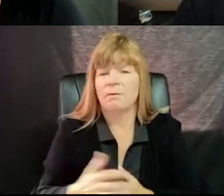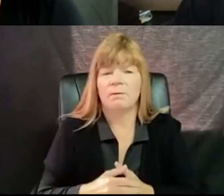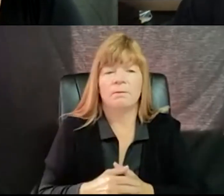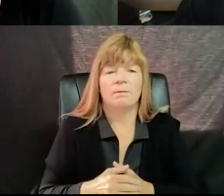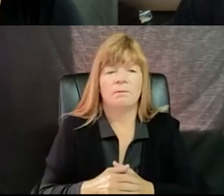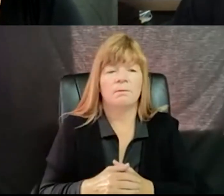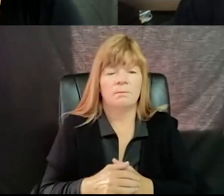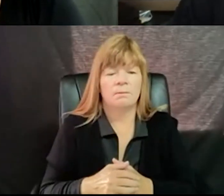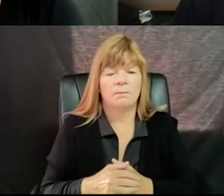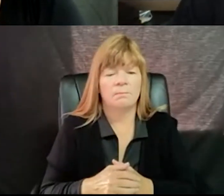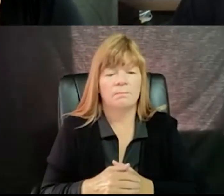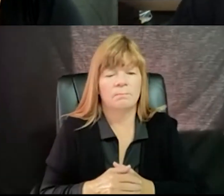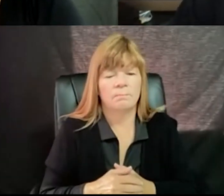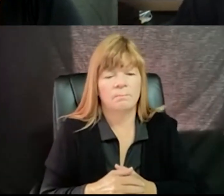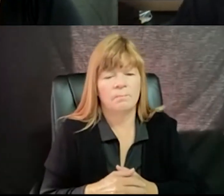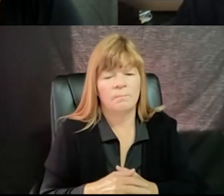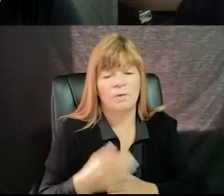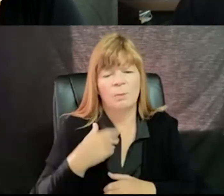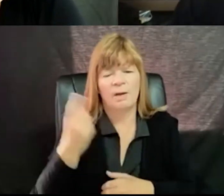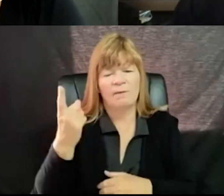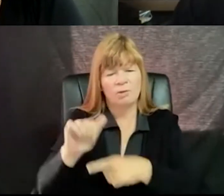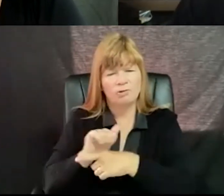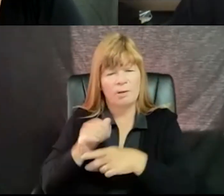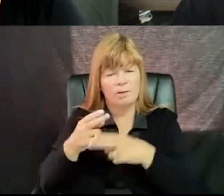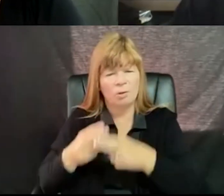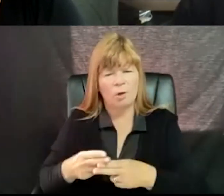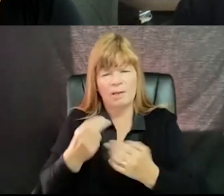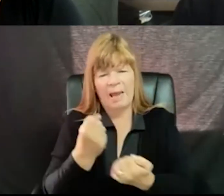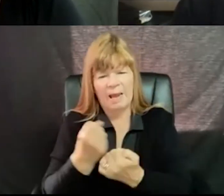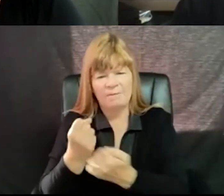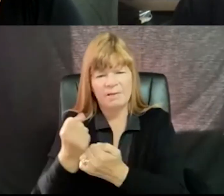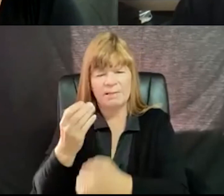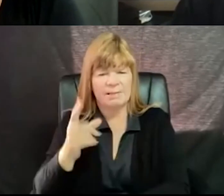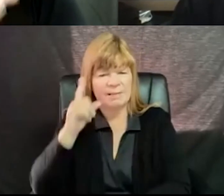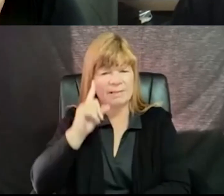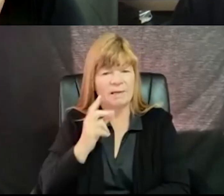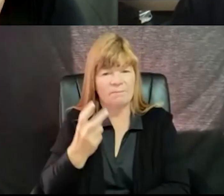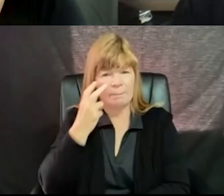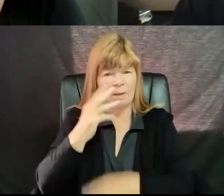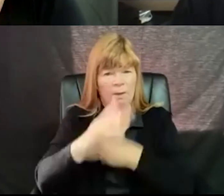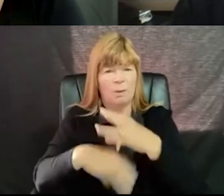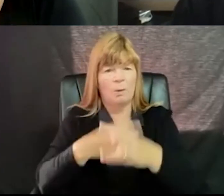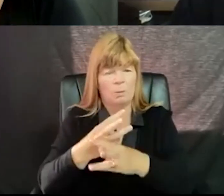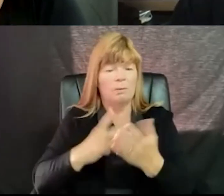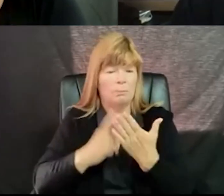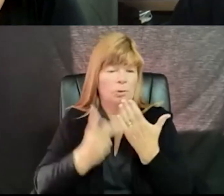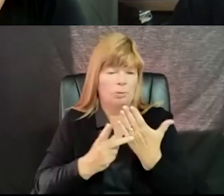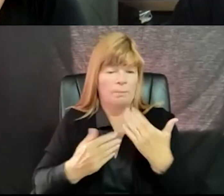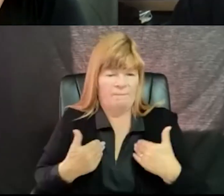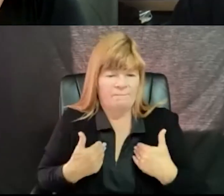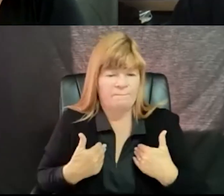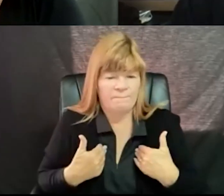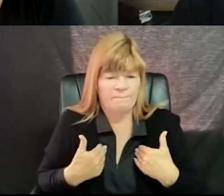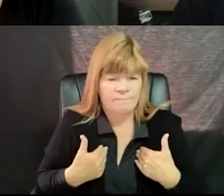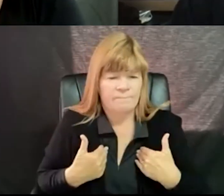HKNC actually has a training called Advocacy in the Deafblind World. It's a program that they have.